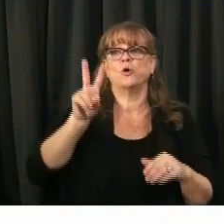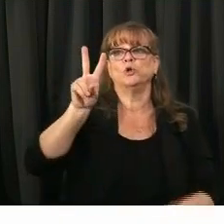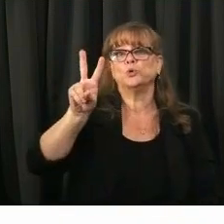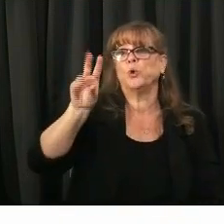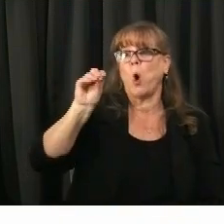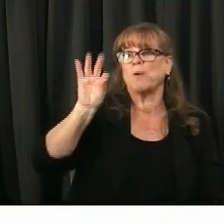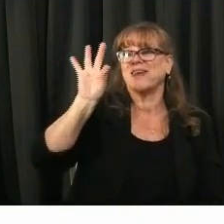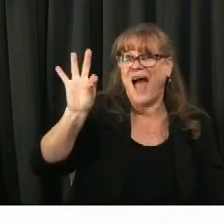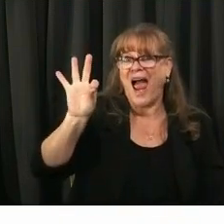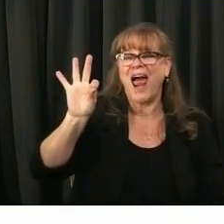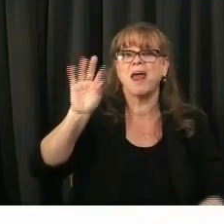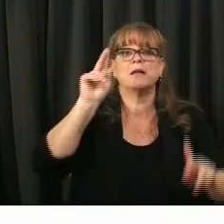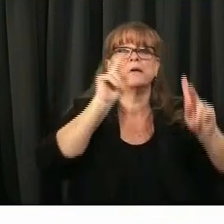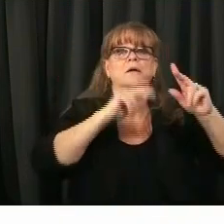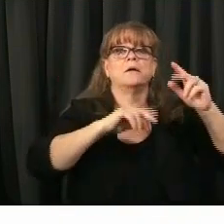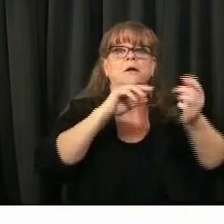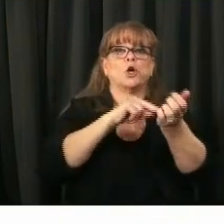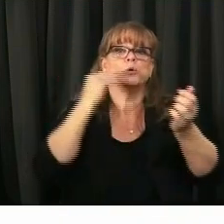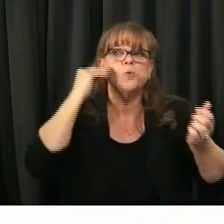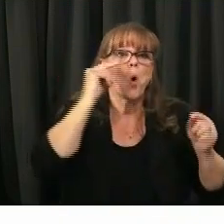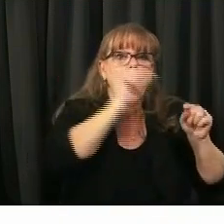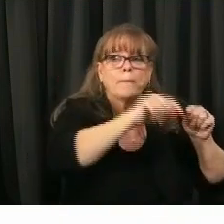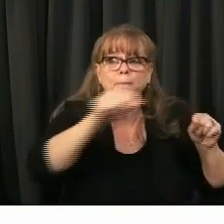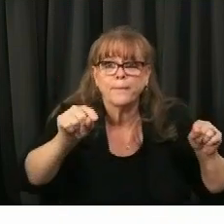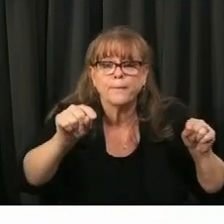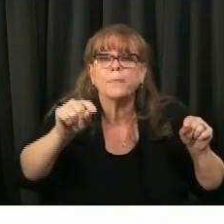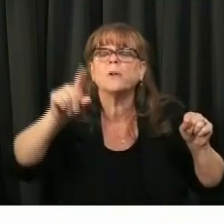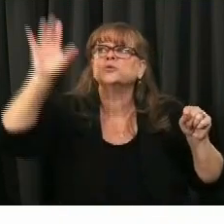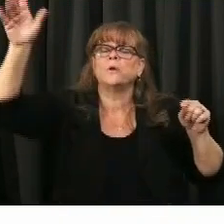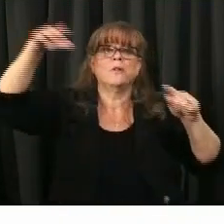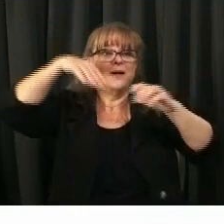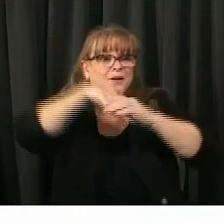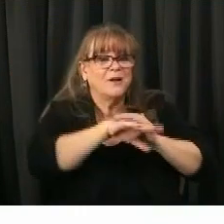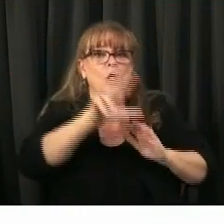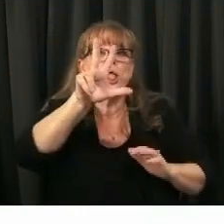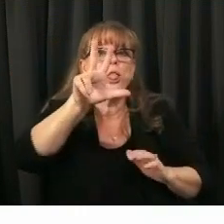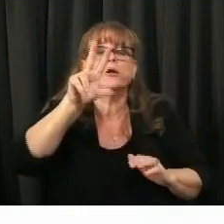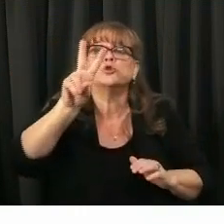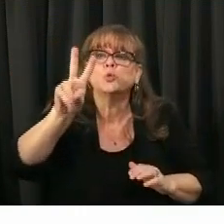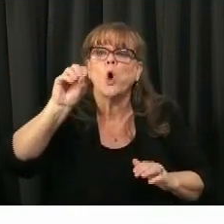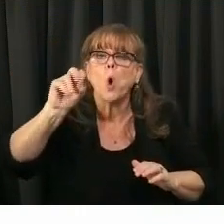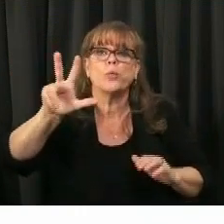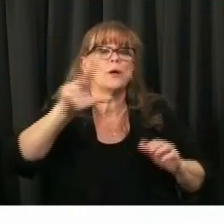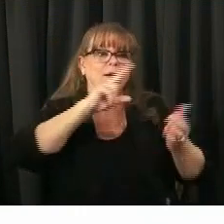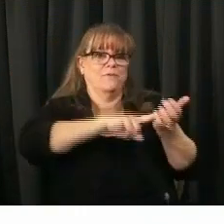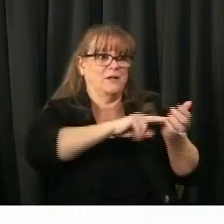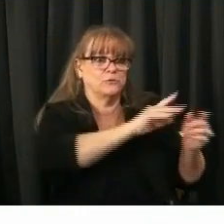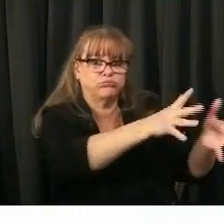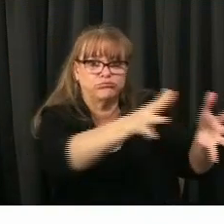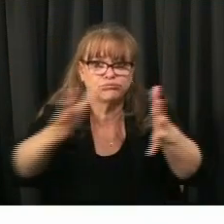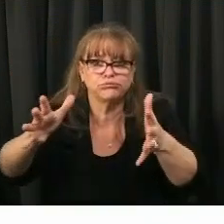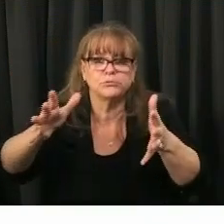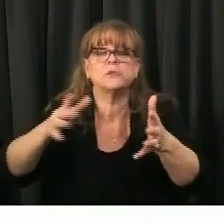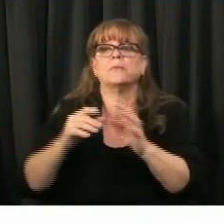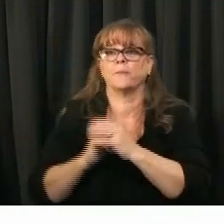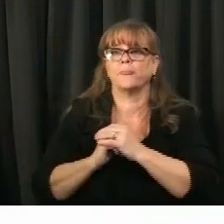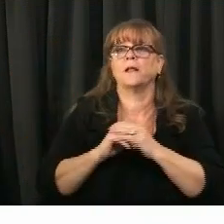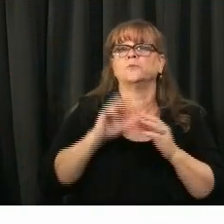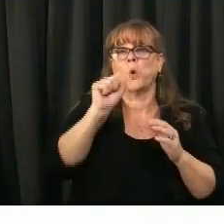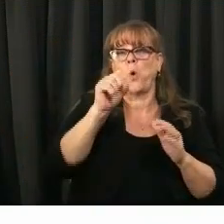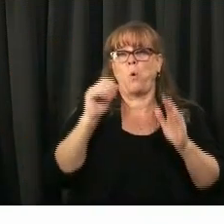dose. They're going to finish 100% for both skilled nursing facilities and long-term care facilities by January 30th.